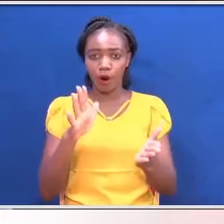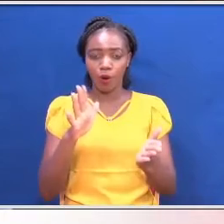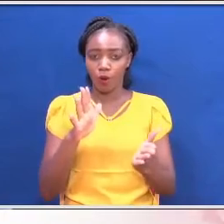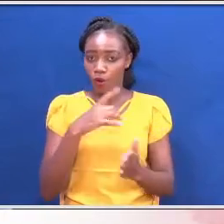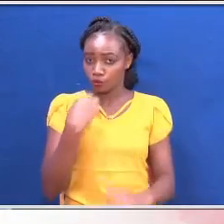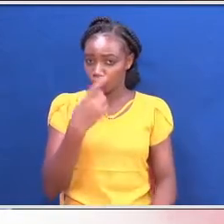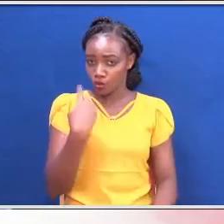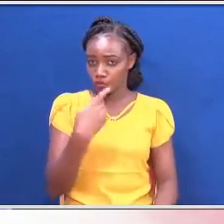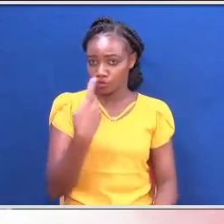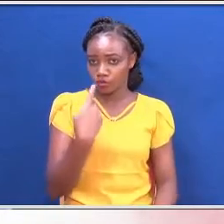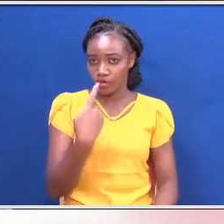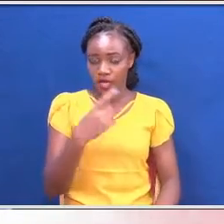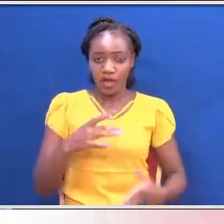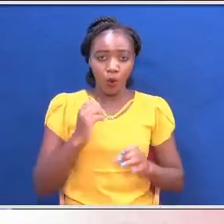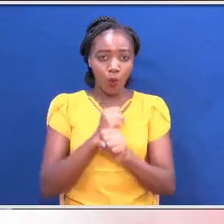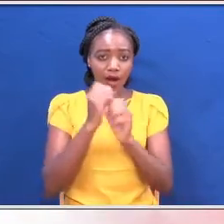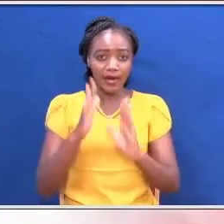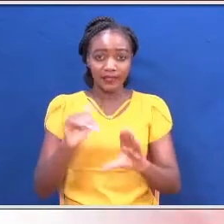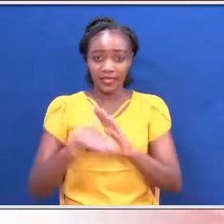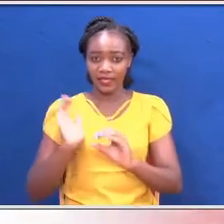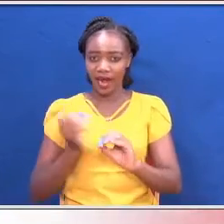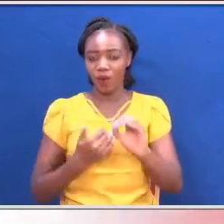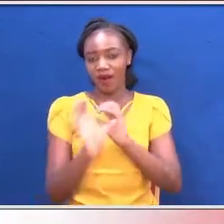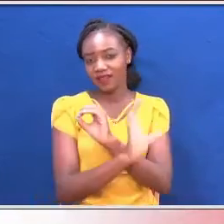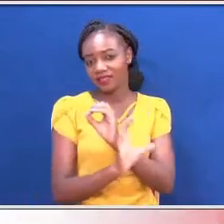events are the workers of our country.